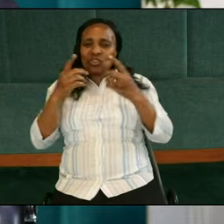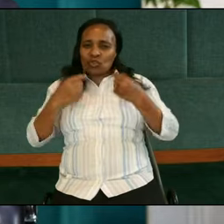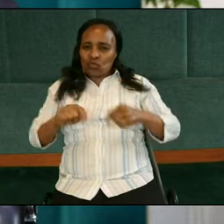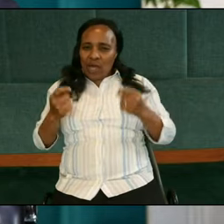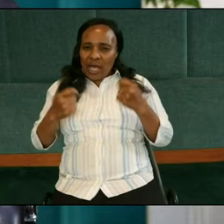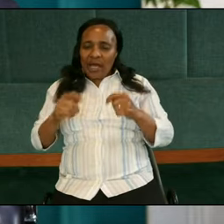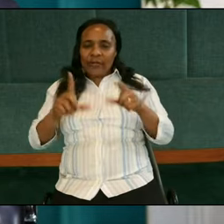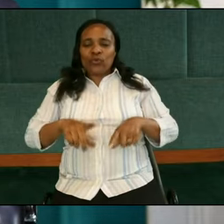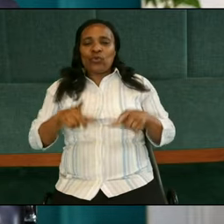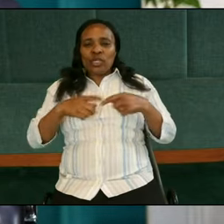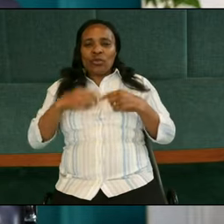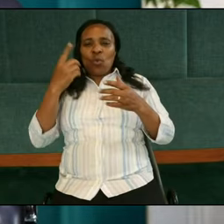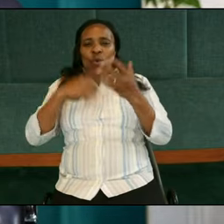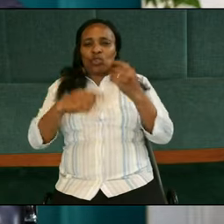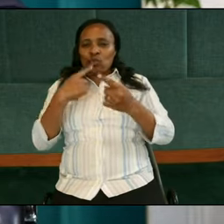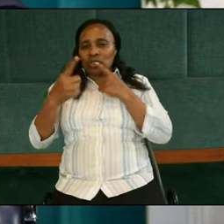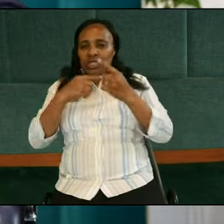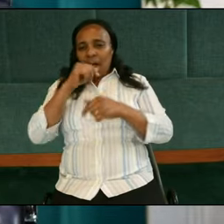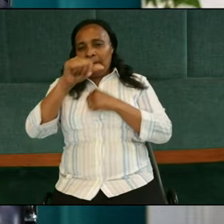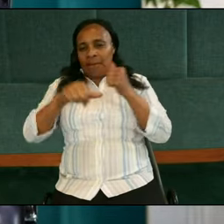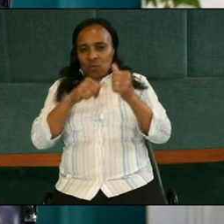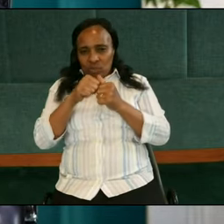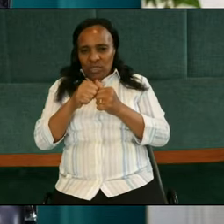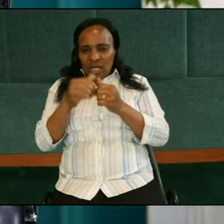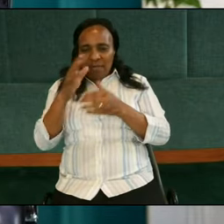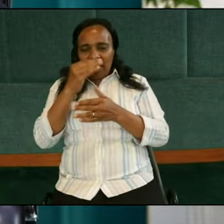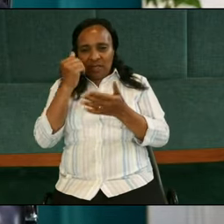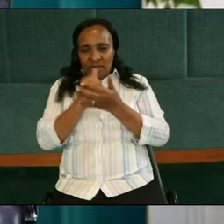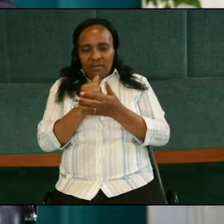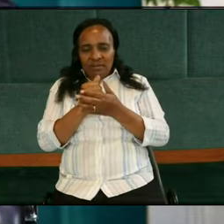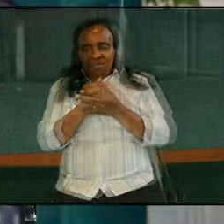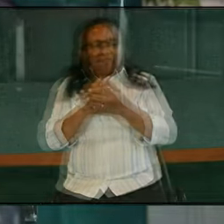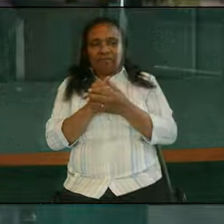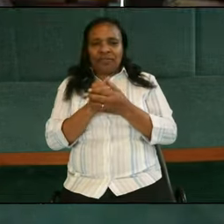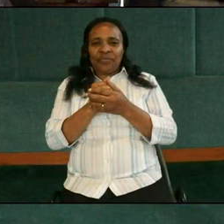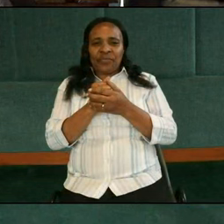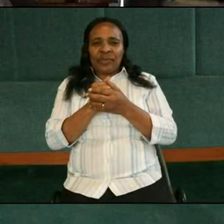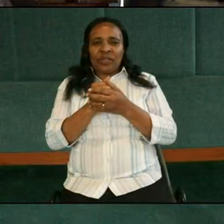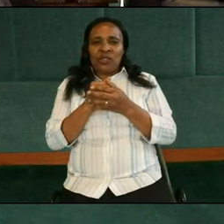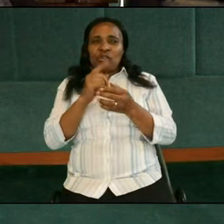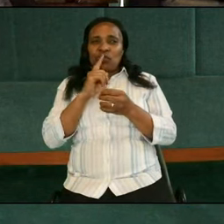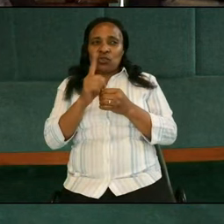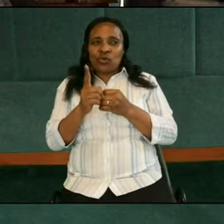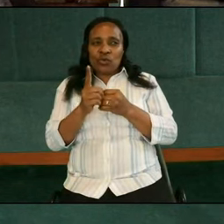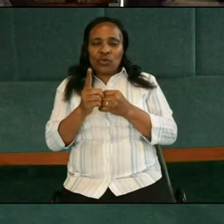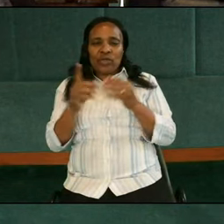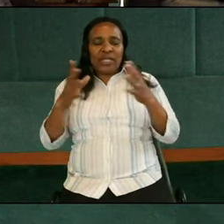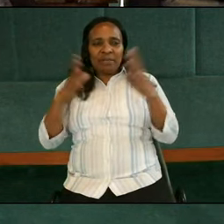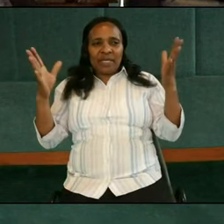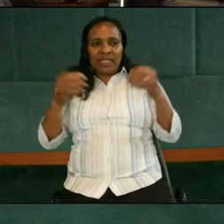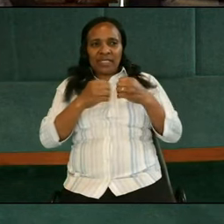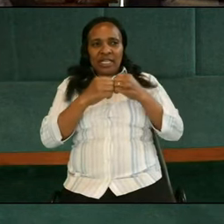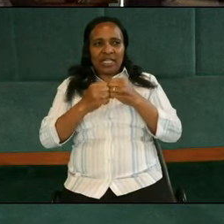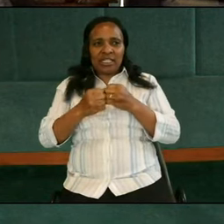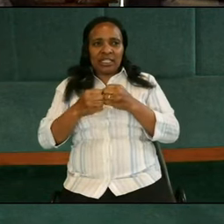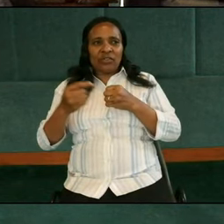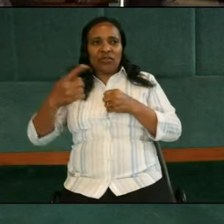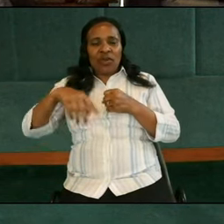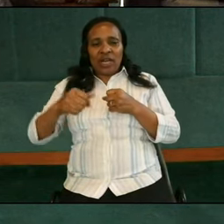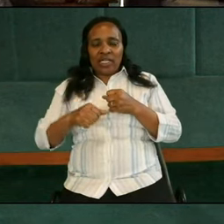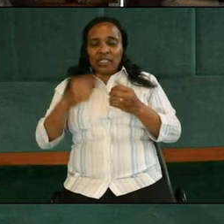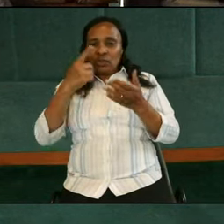what we speak about. True. Amen. Thank you for that. So the biggest challenge to us on that is,